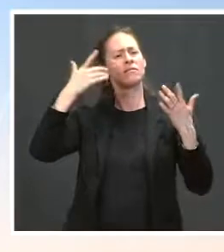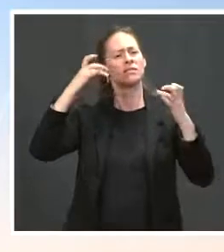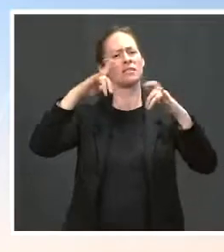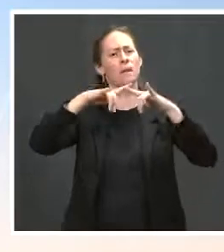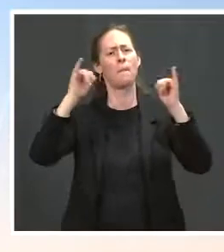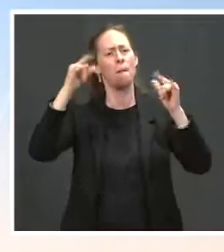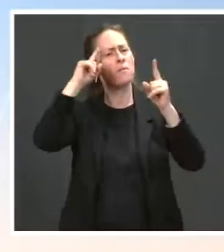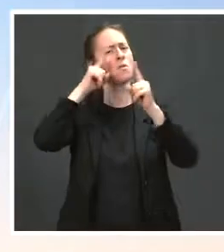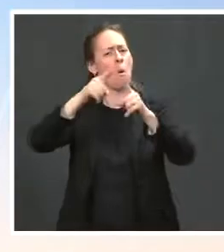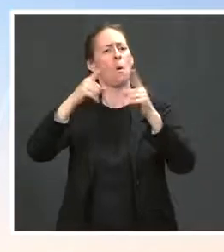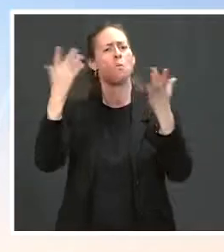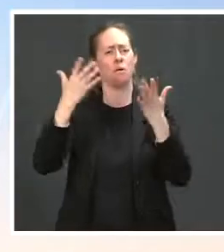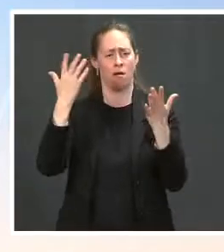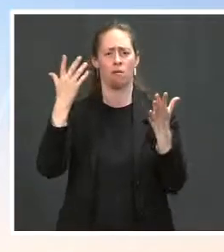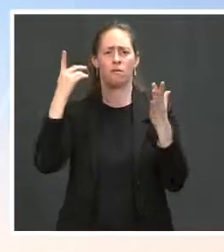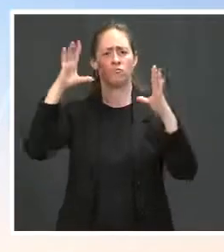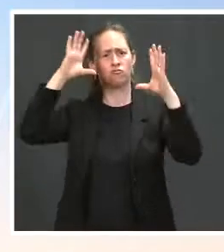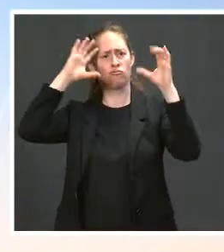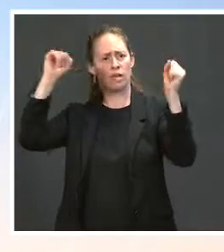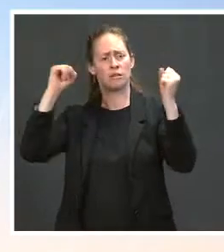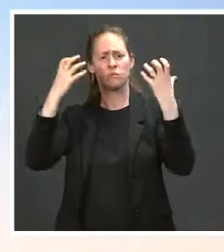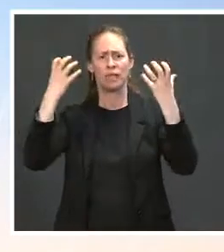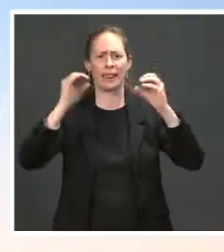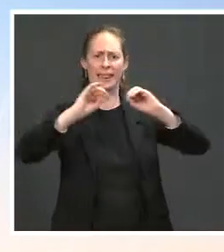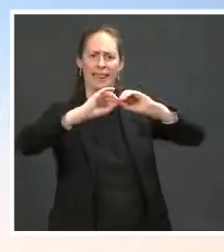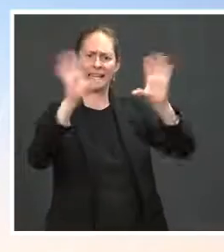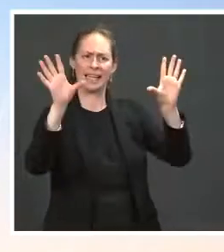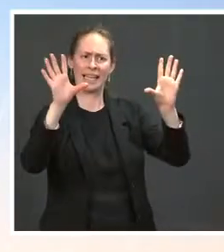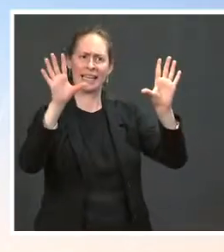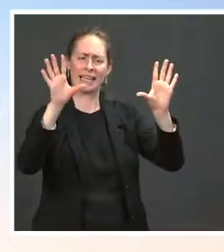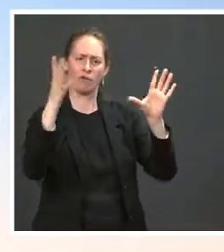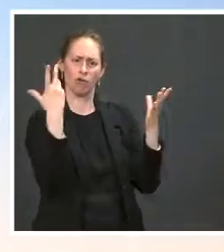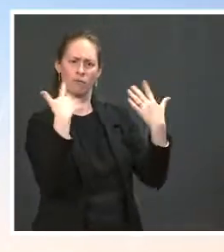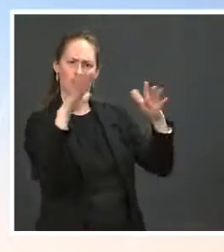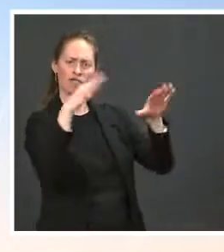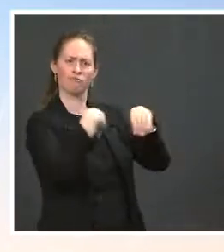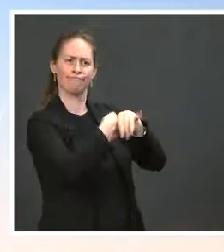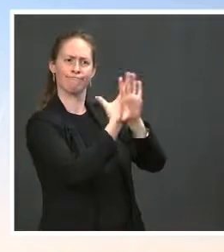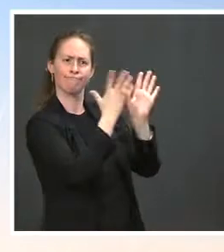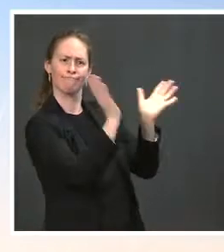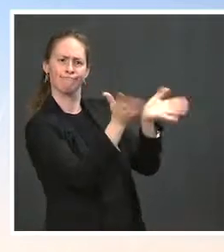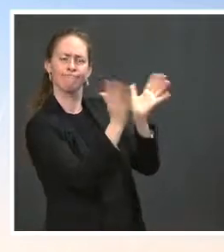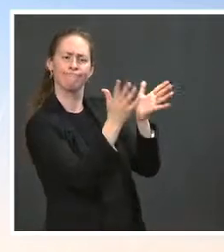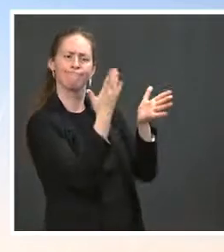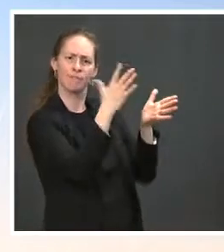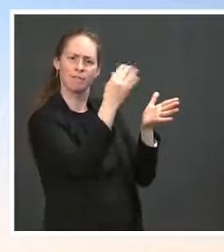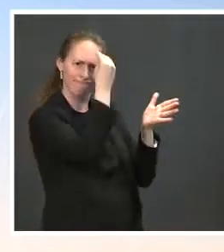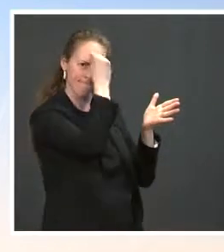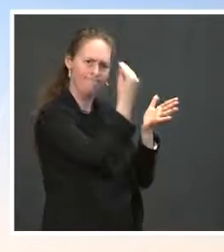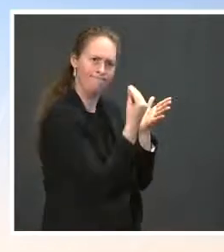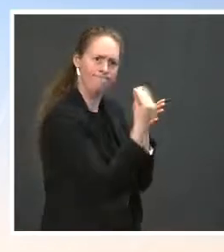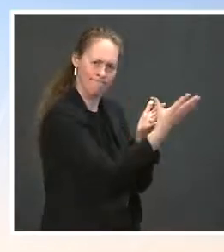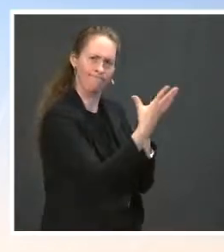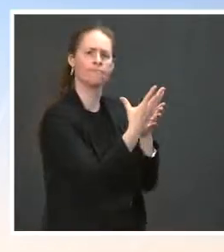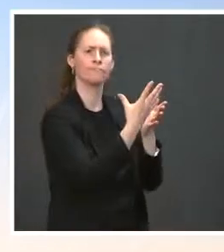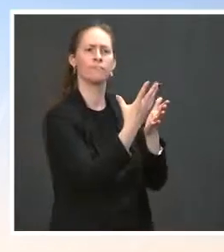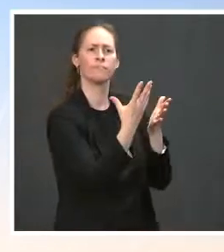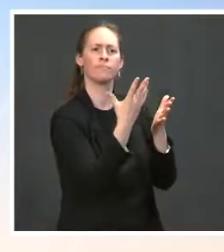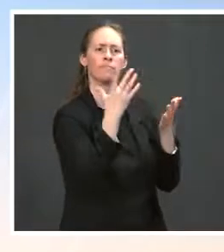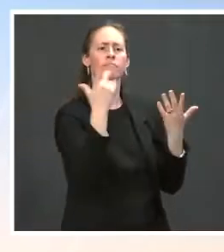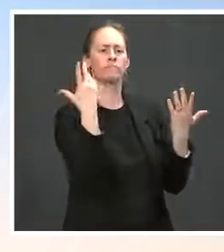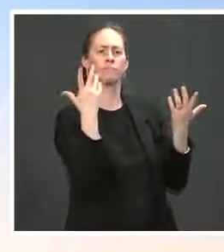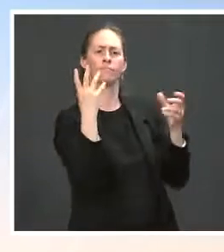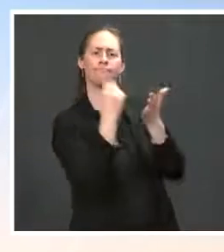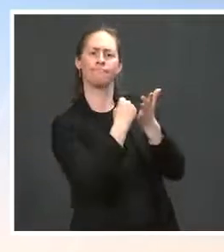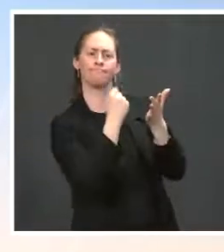sending a clear message to President Putin on his call that he believes we can have, this is an opportunity to have a discussion about areas